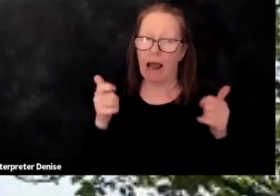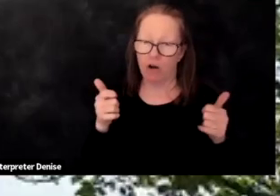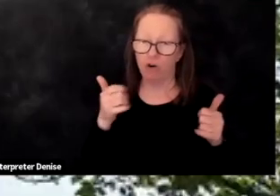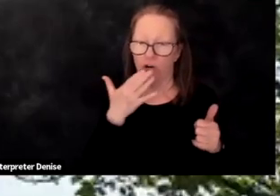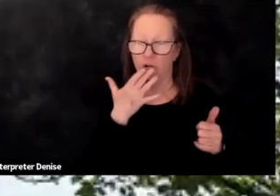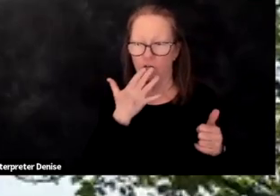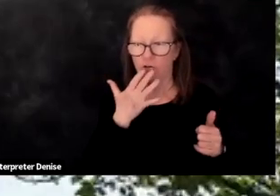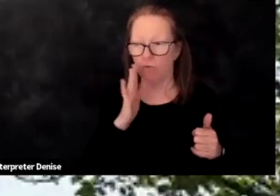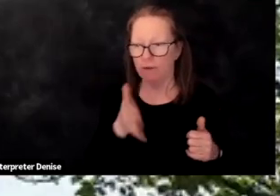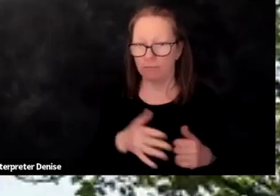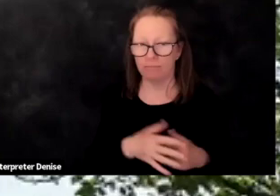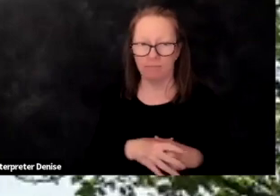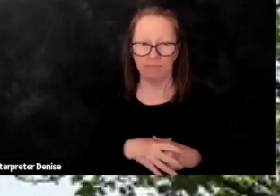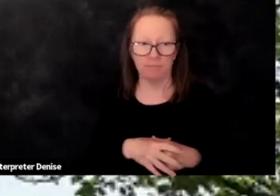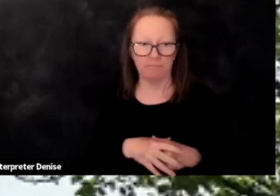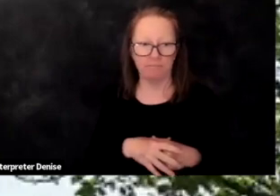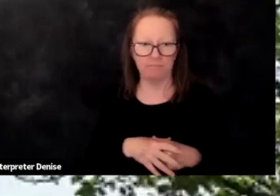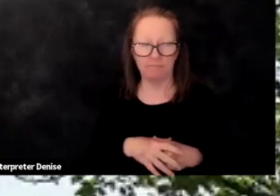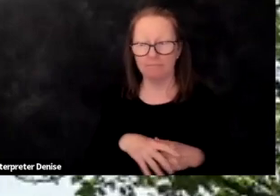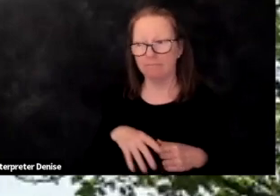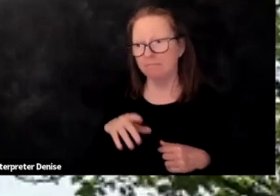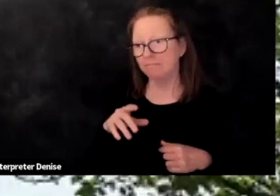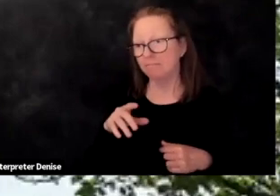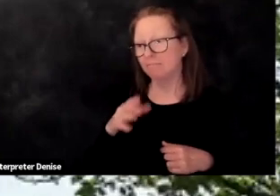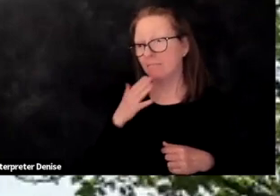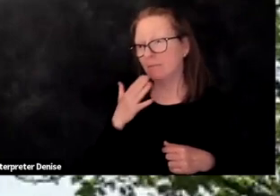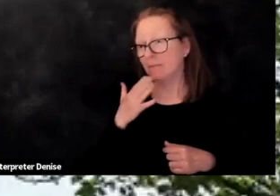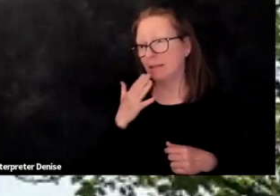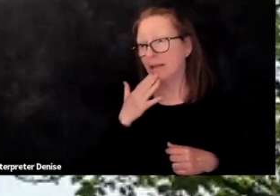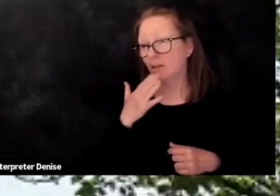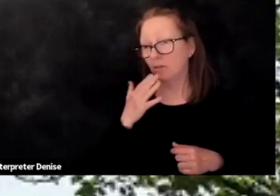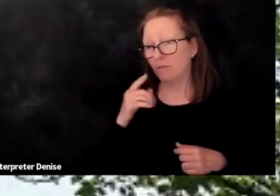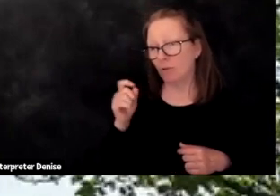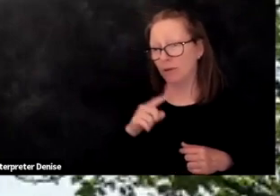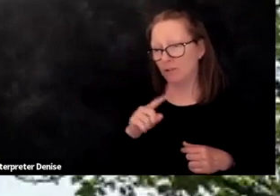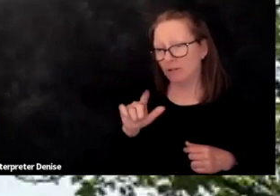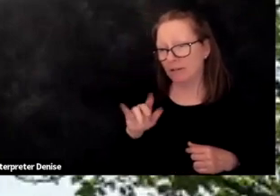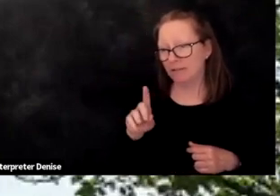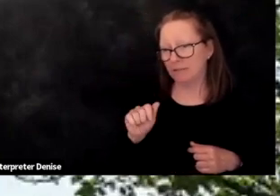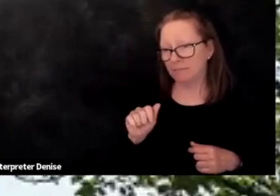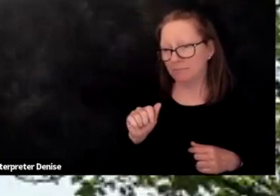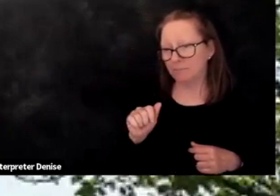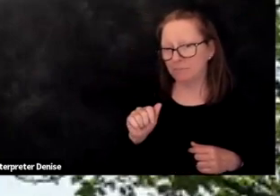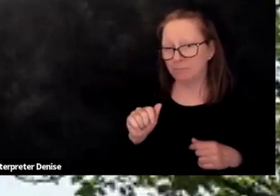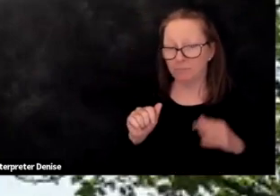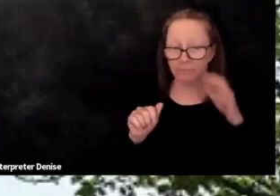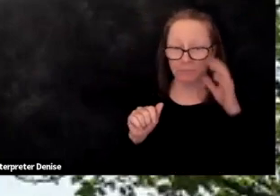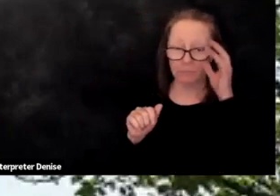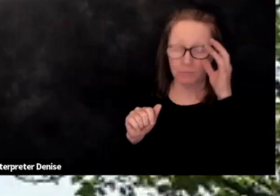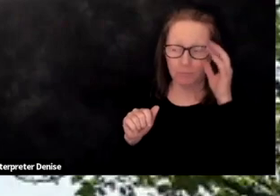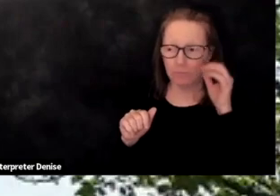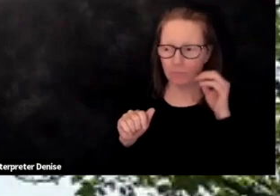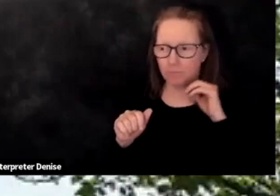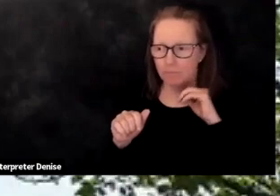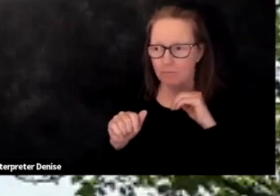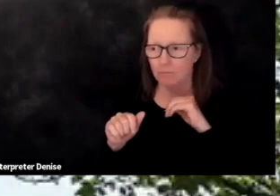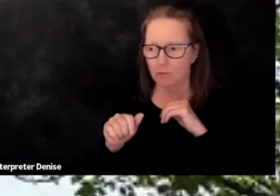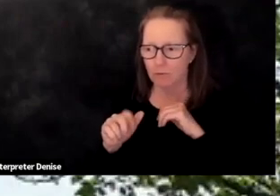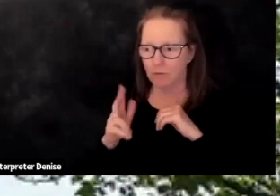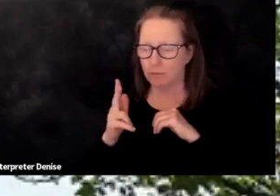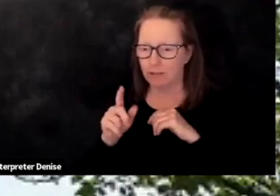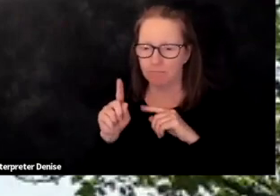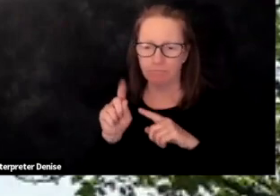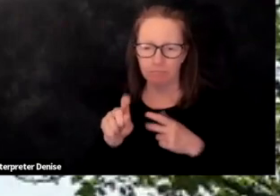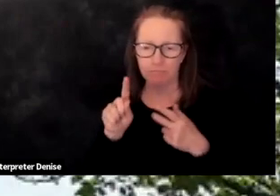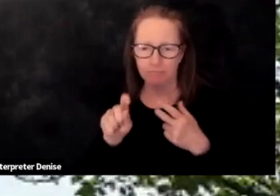Absolutely. Okay. Thanks, Raul. Thanks again for the question, Linda. So this is a kind of rapid fire. We got 3 quick ones. So will